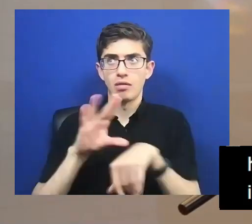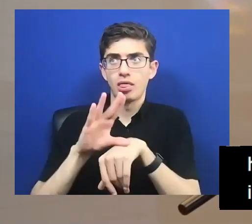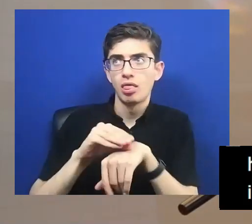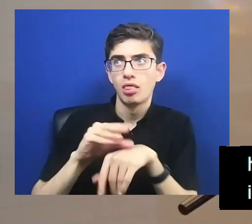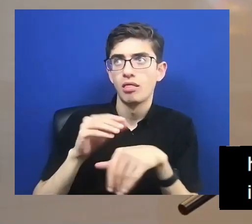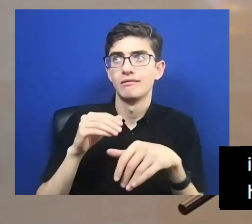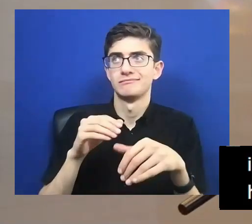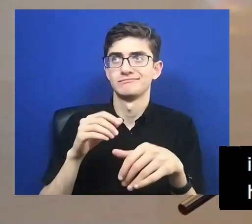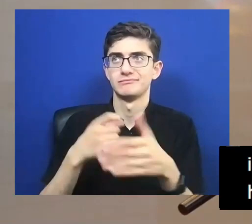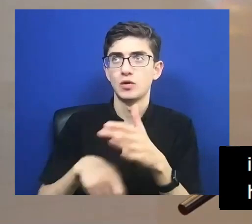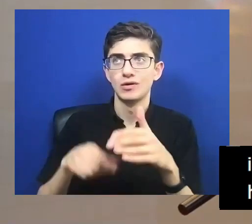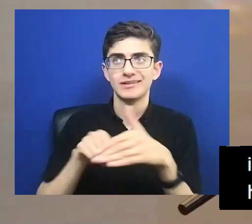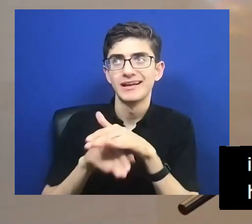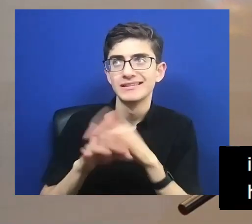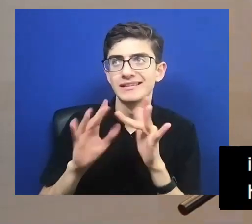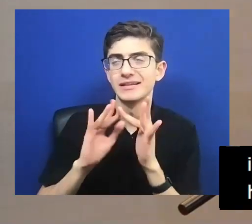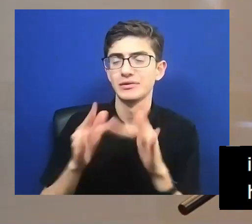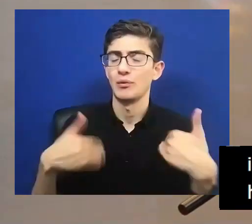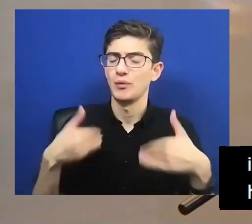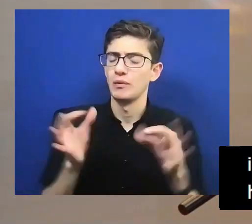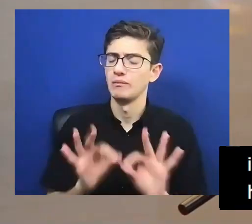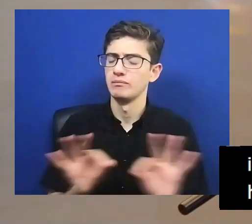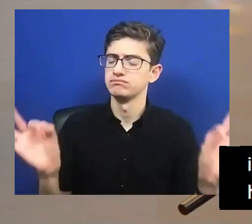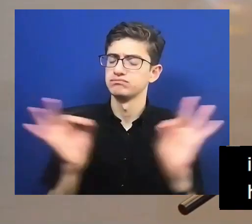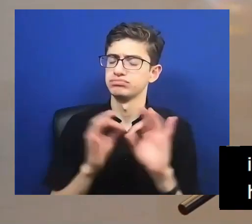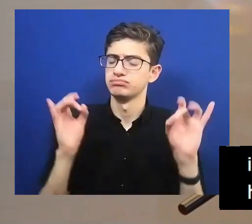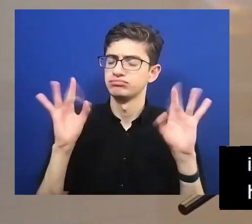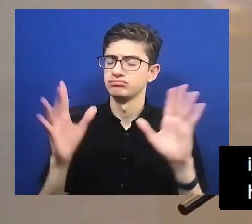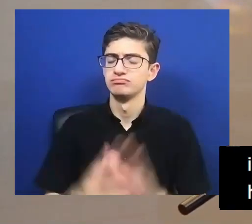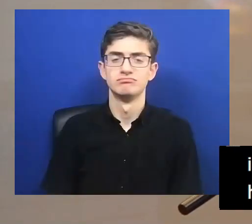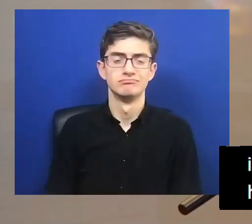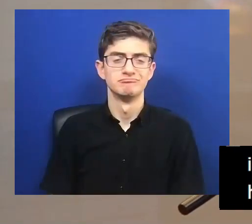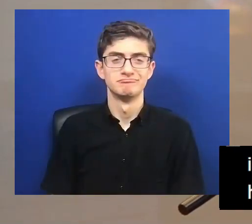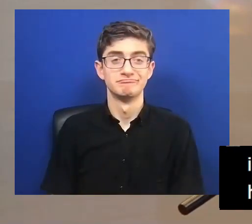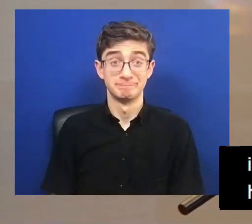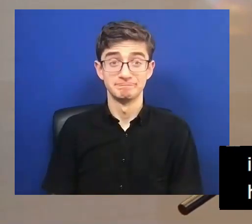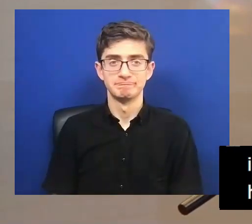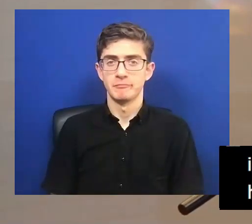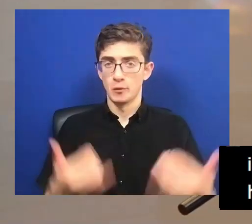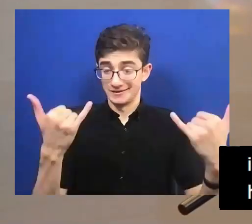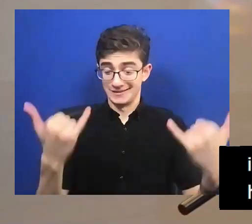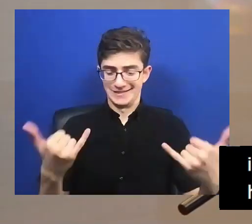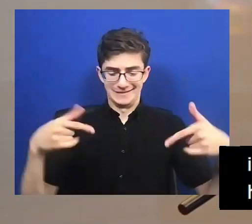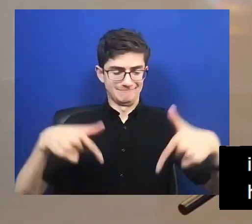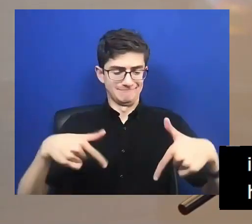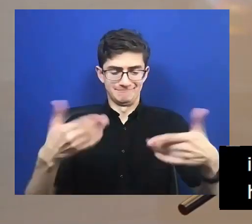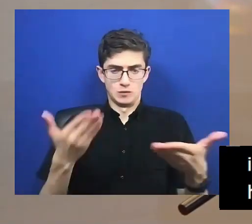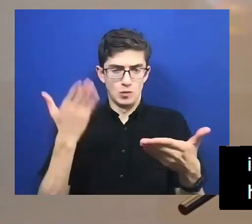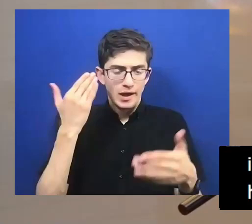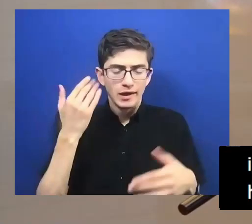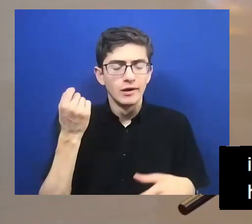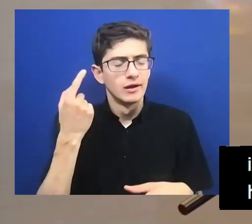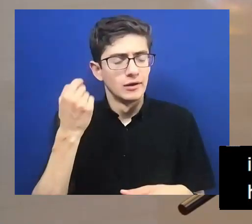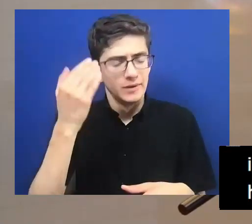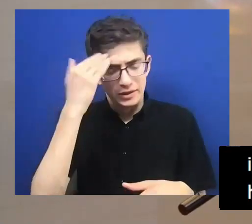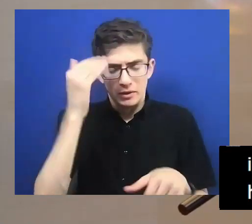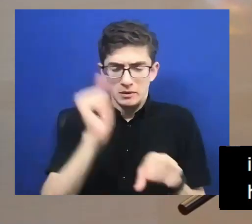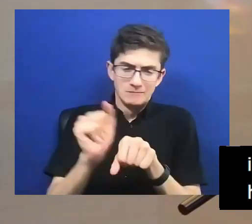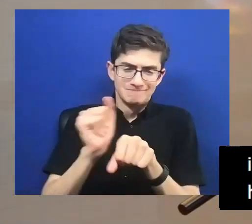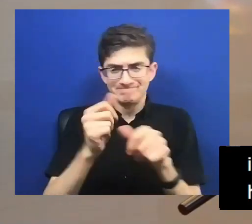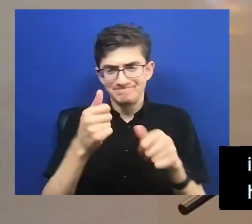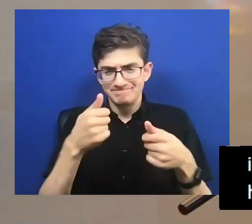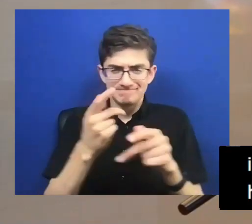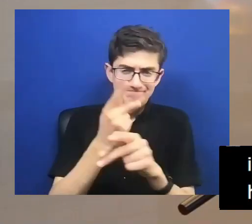let's talk about today. As part of our efforts, we knew that community input was vital as we explored